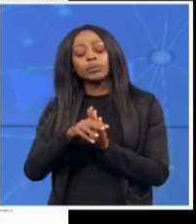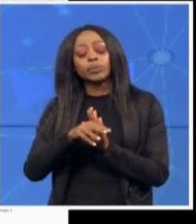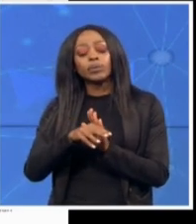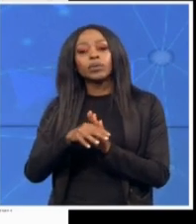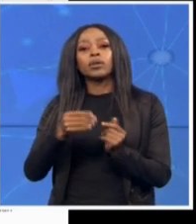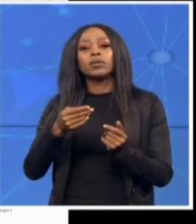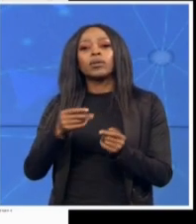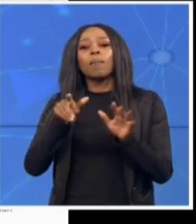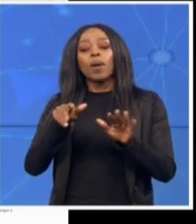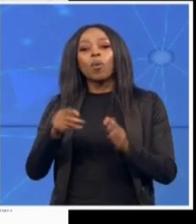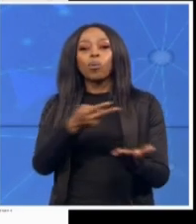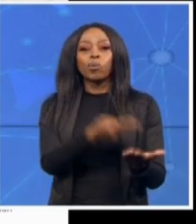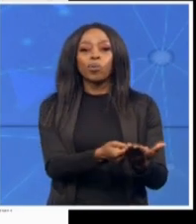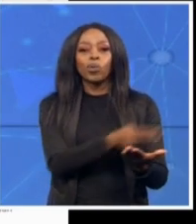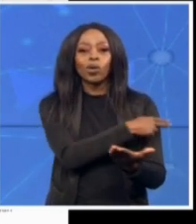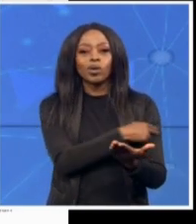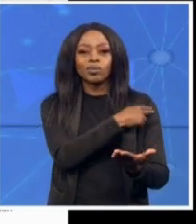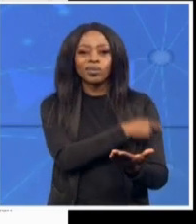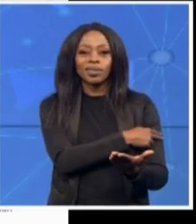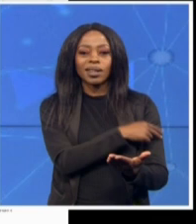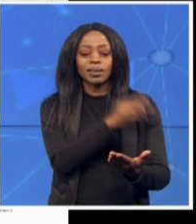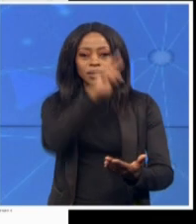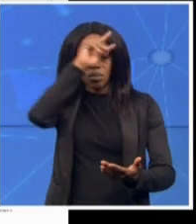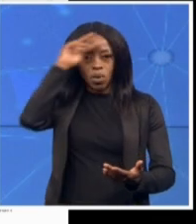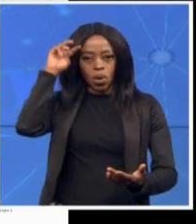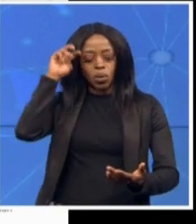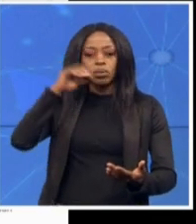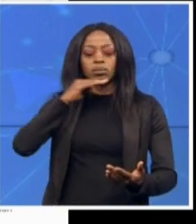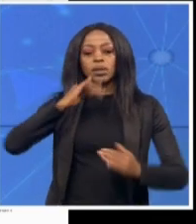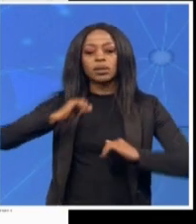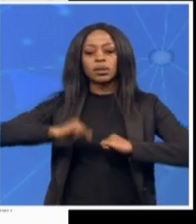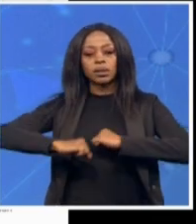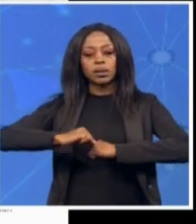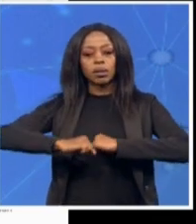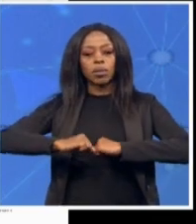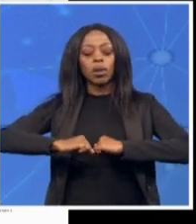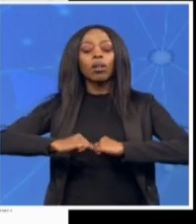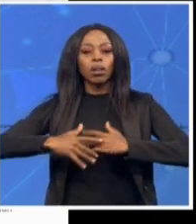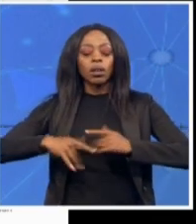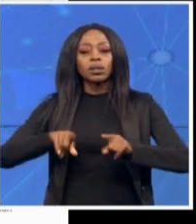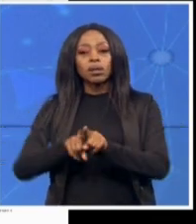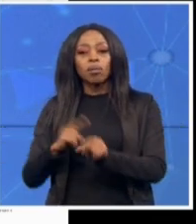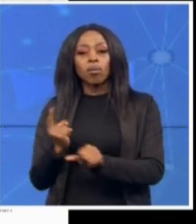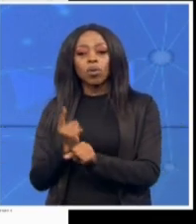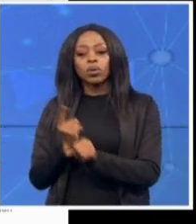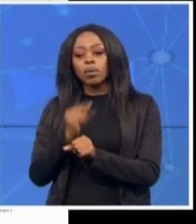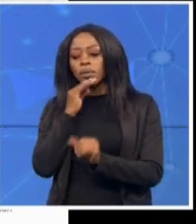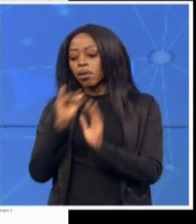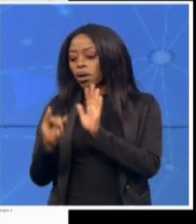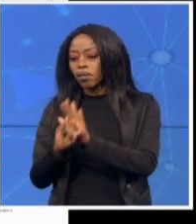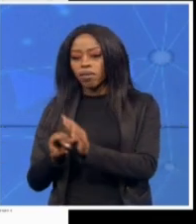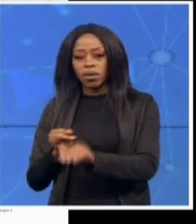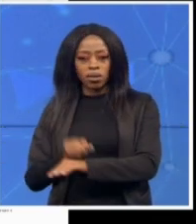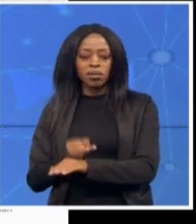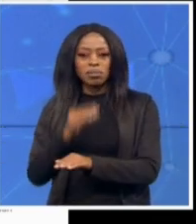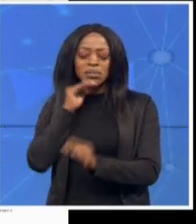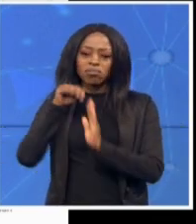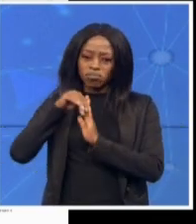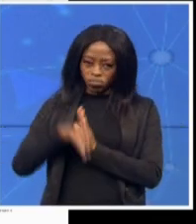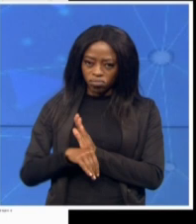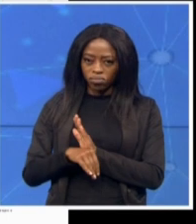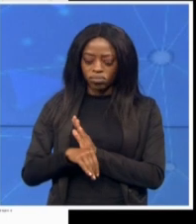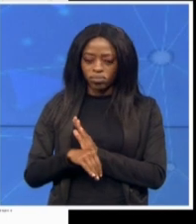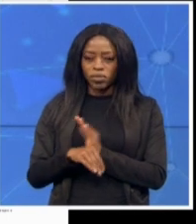say a stabilization and actually also early signs of a decrease. The green line, which is the oxygen use, which has been